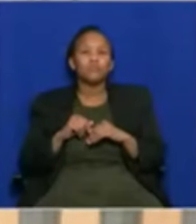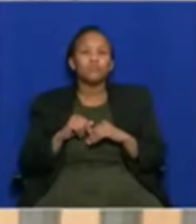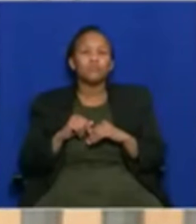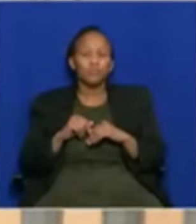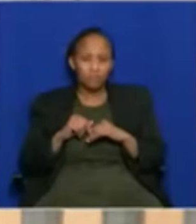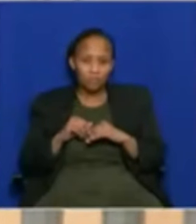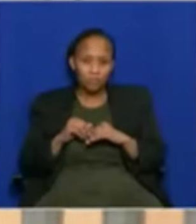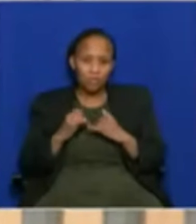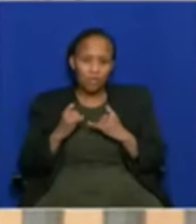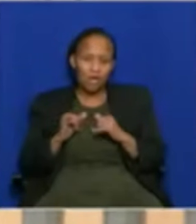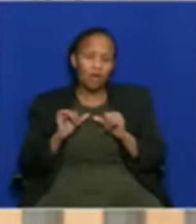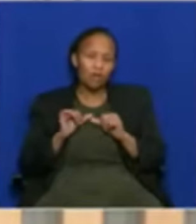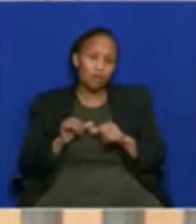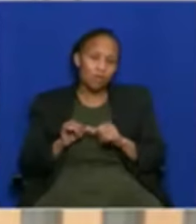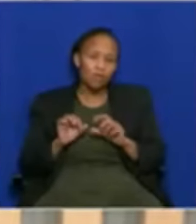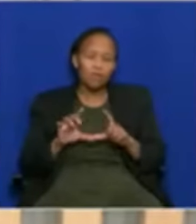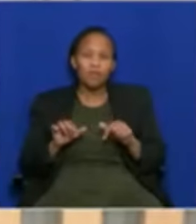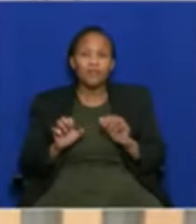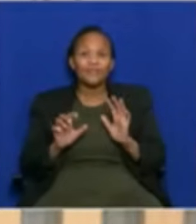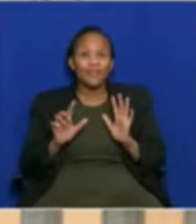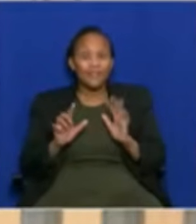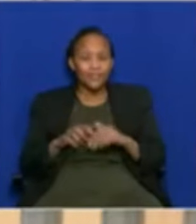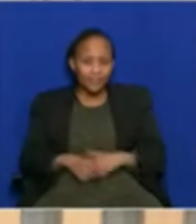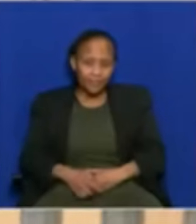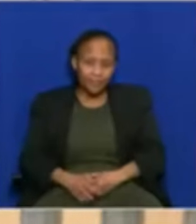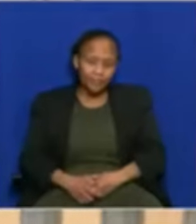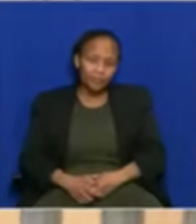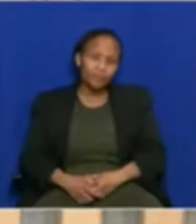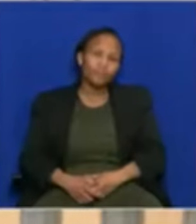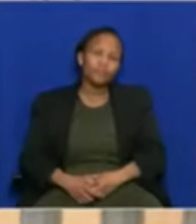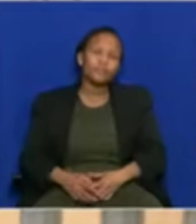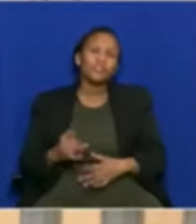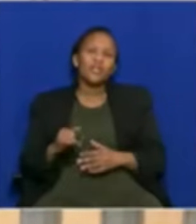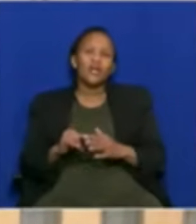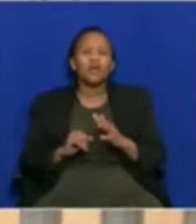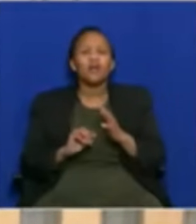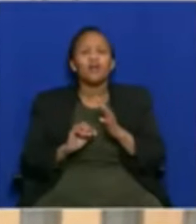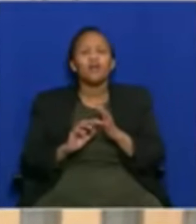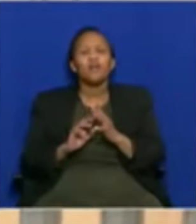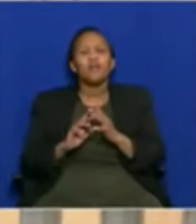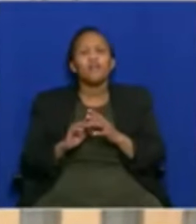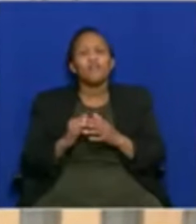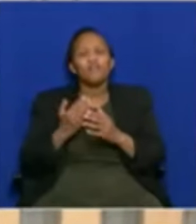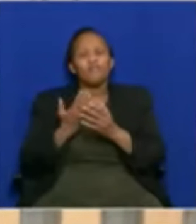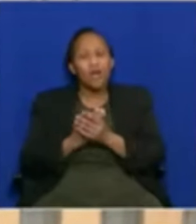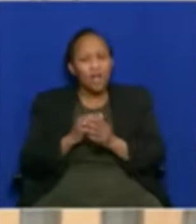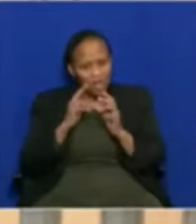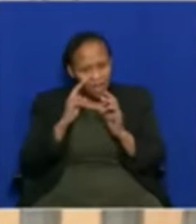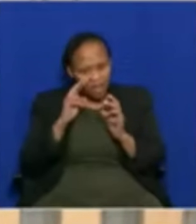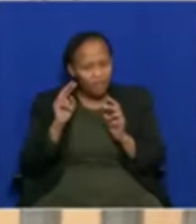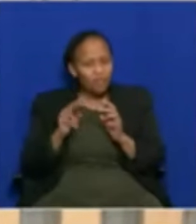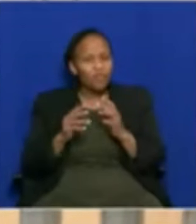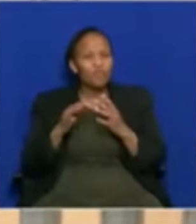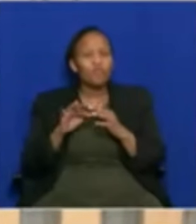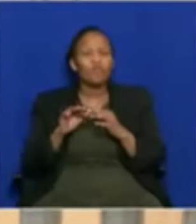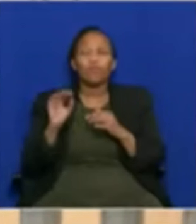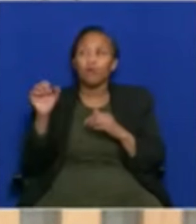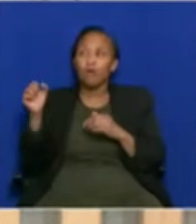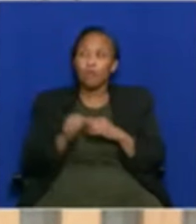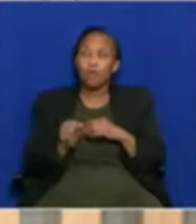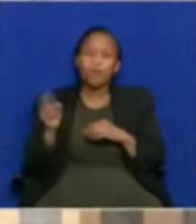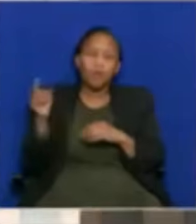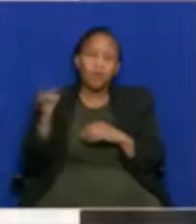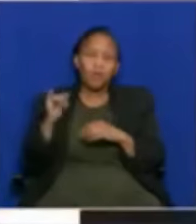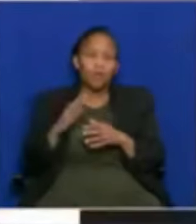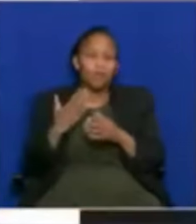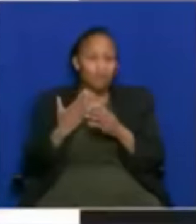7. He says, I have viewed the file regarding Mukwele's appointment, and what is evident from the file is that Kumalo, Madondo, Lekalakala,